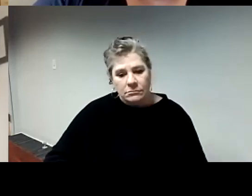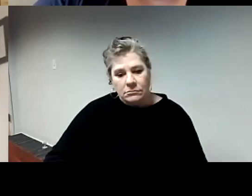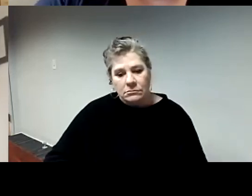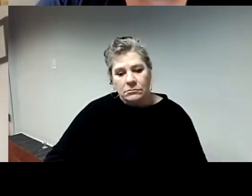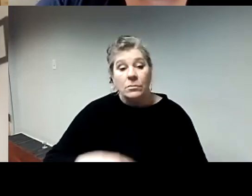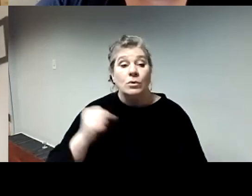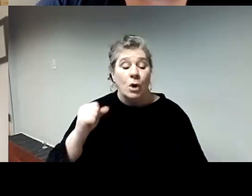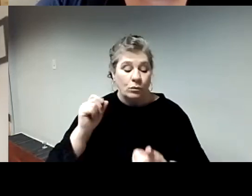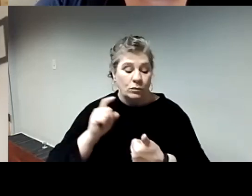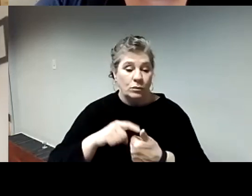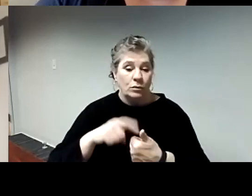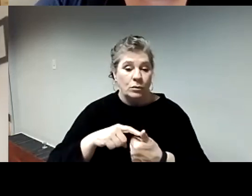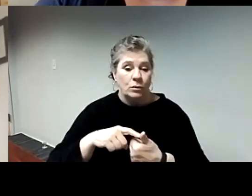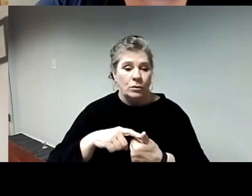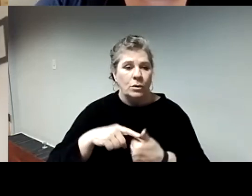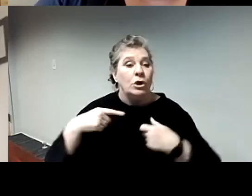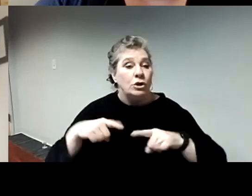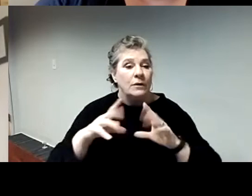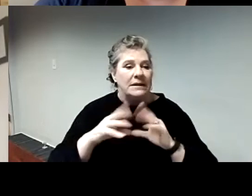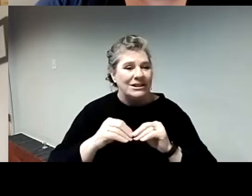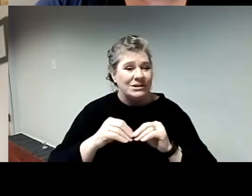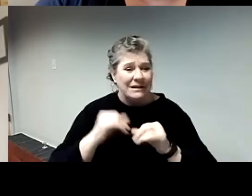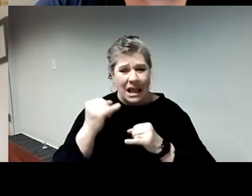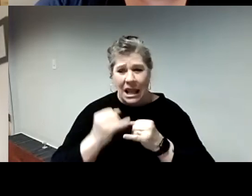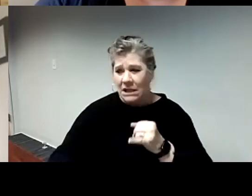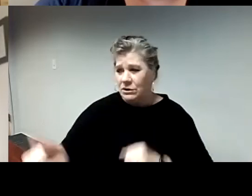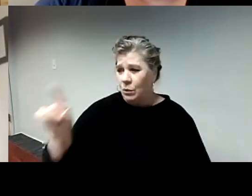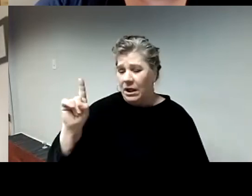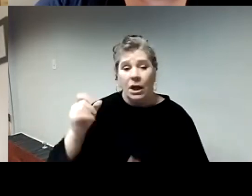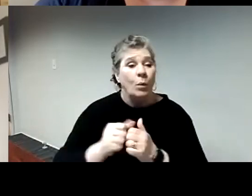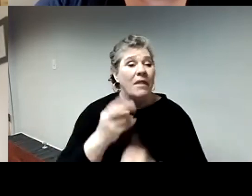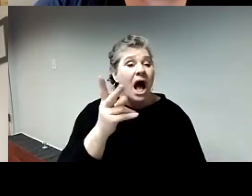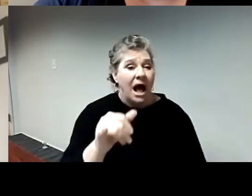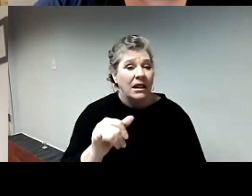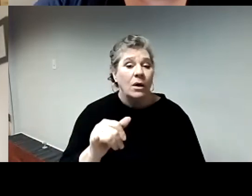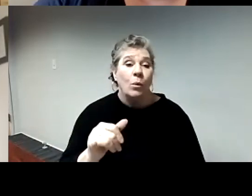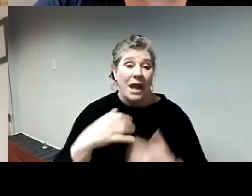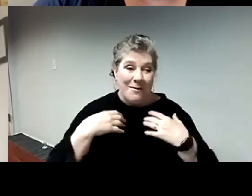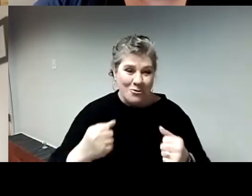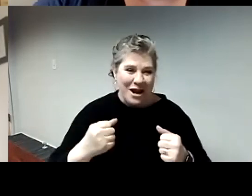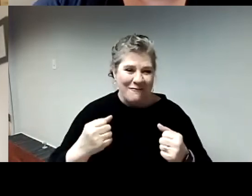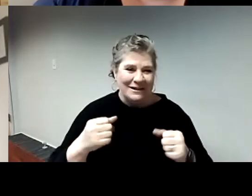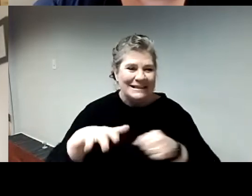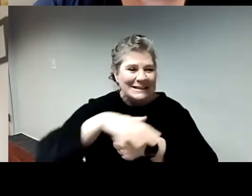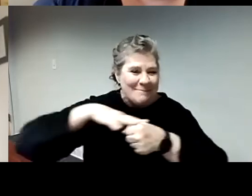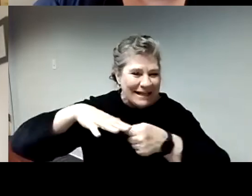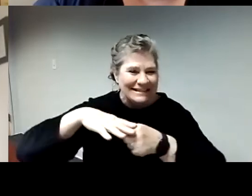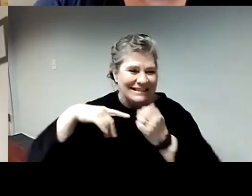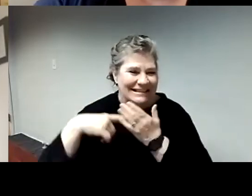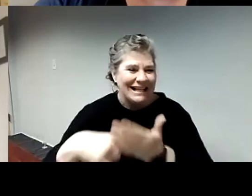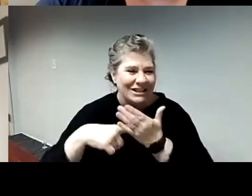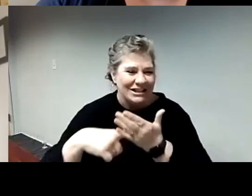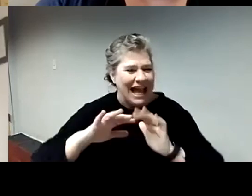So and at the session we held last week with Holly, we had some brave space discussion about how to, you know, have